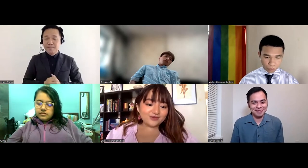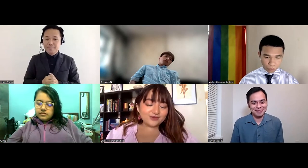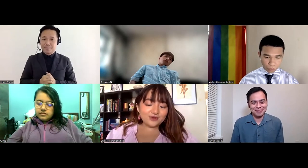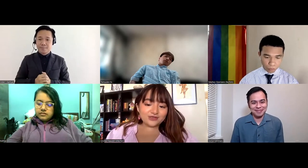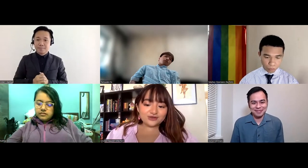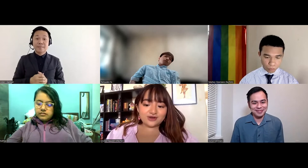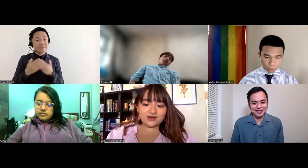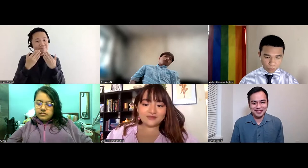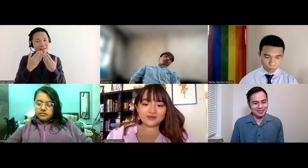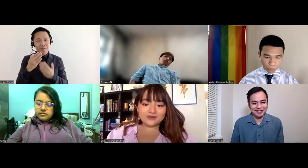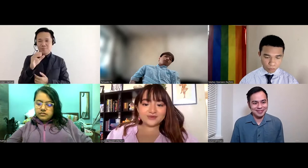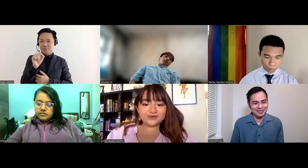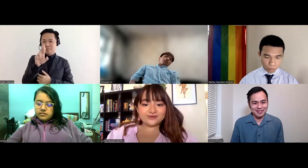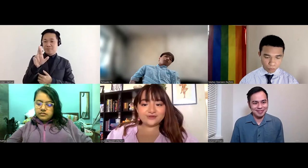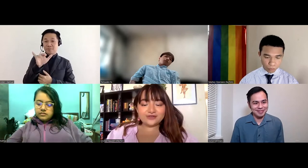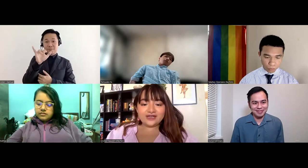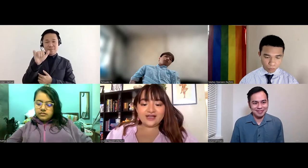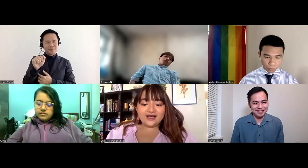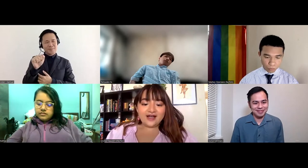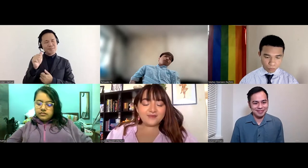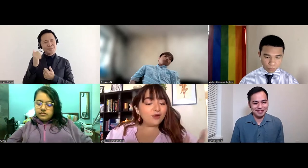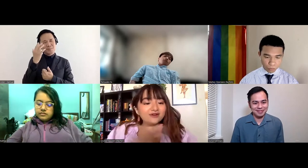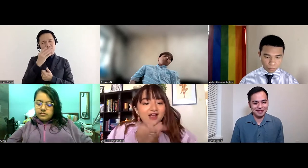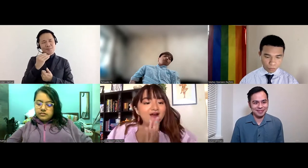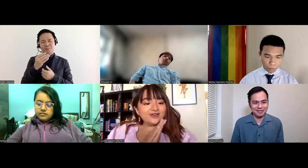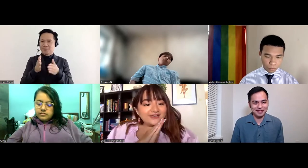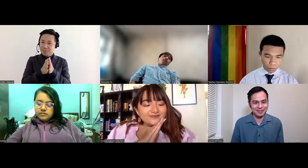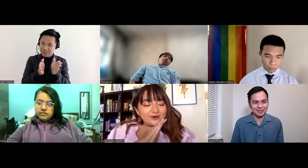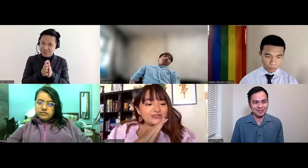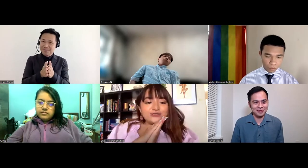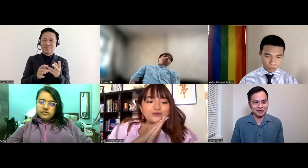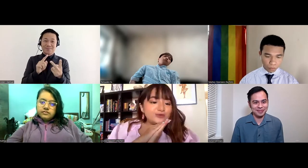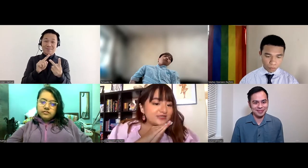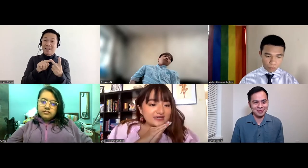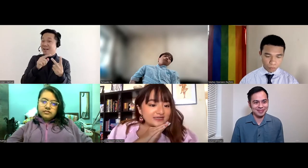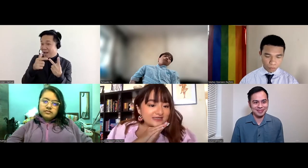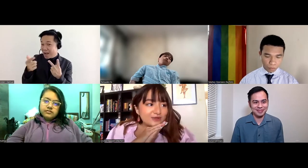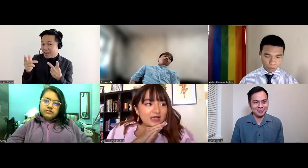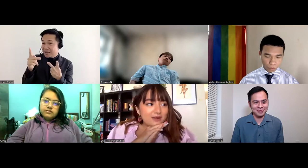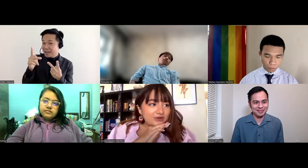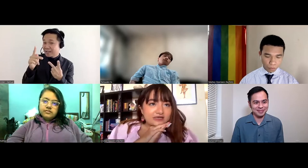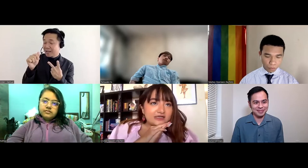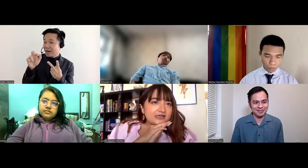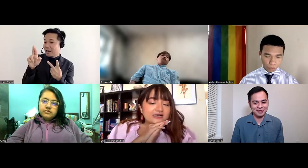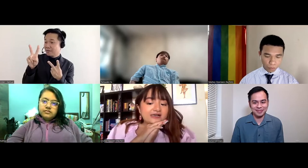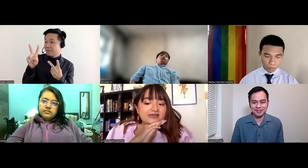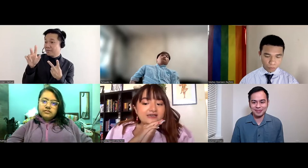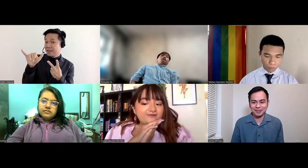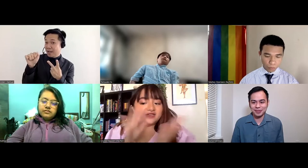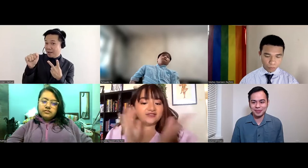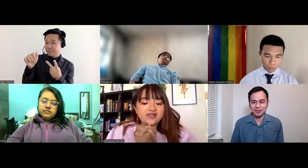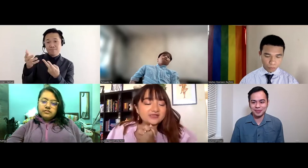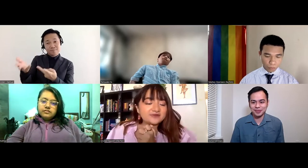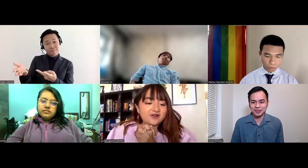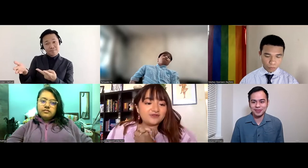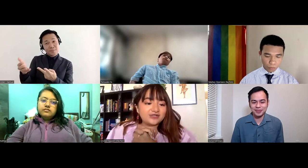Thank you so much, Surya. That was beautiful. How about Kavya? What do you predict will happen in